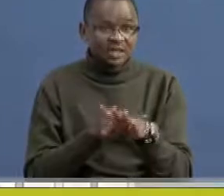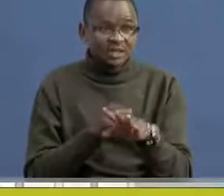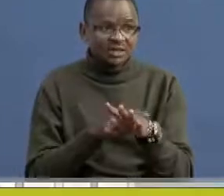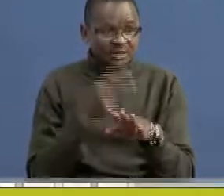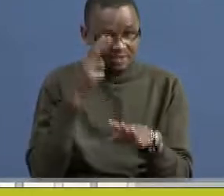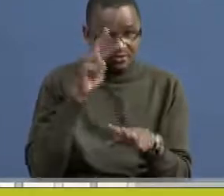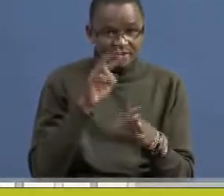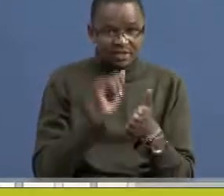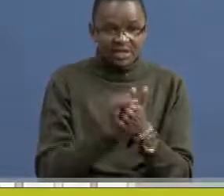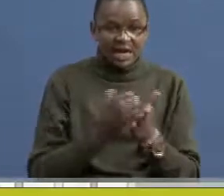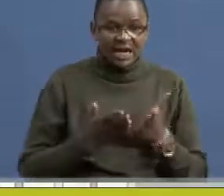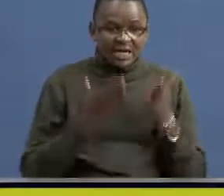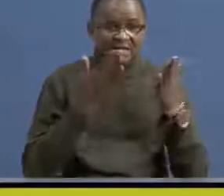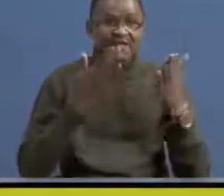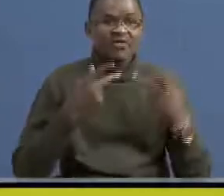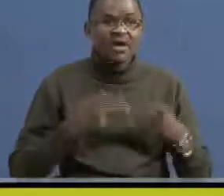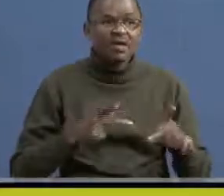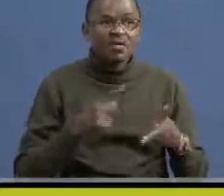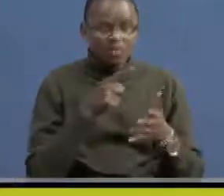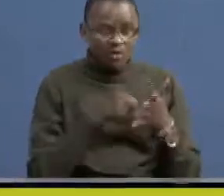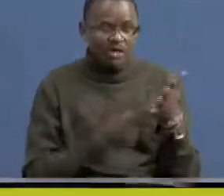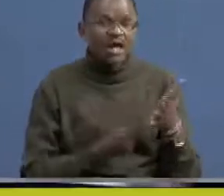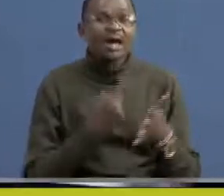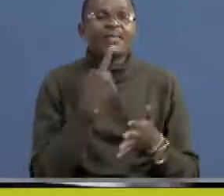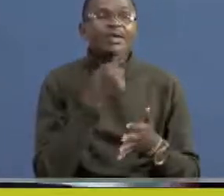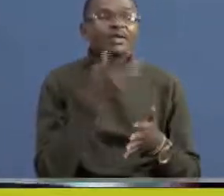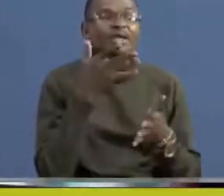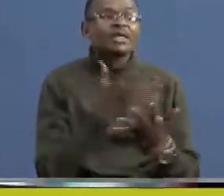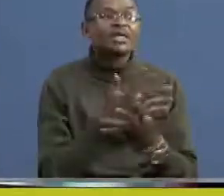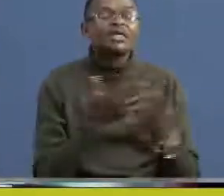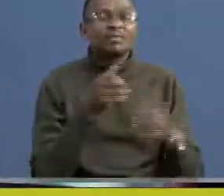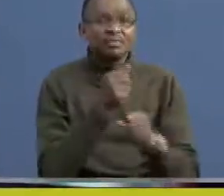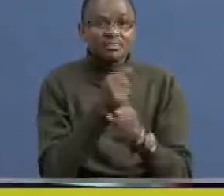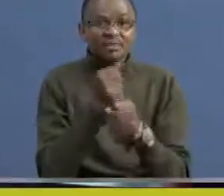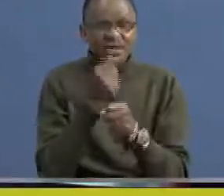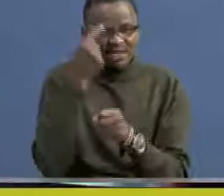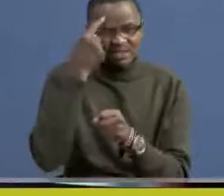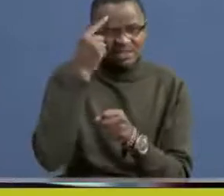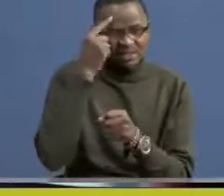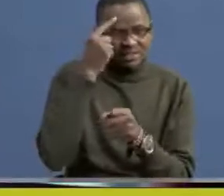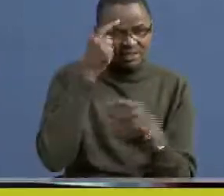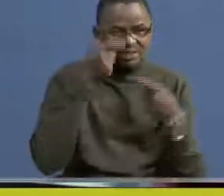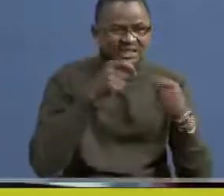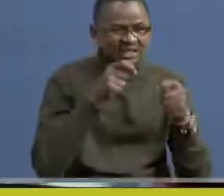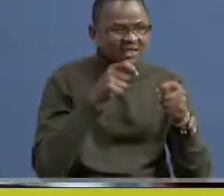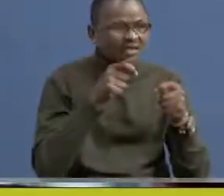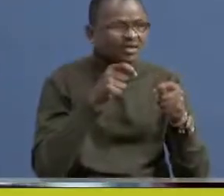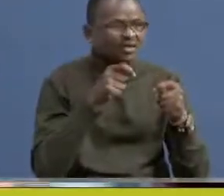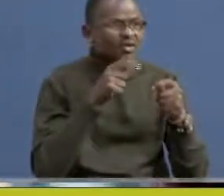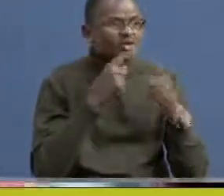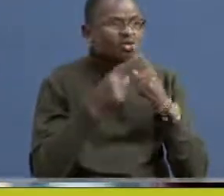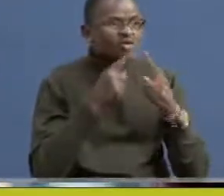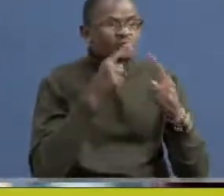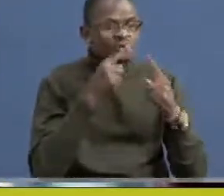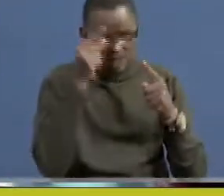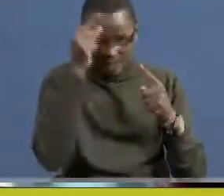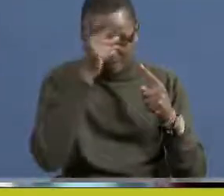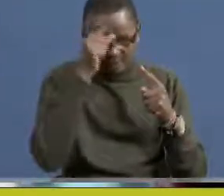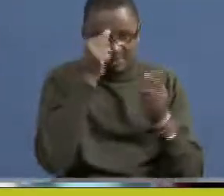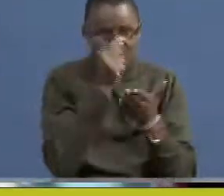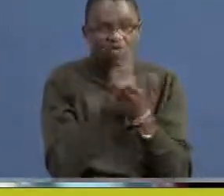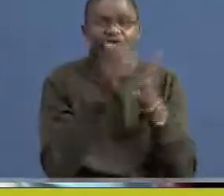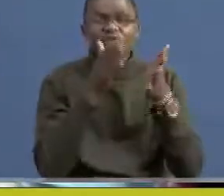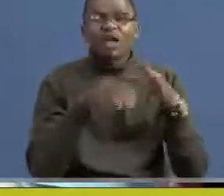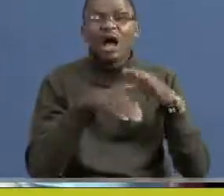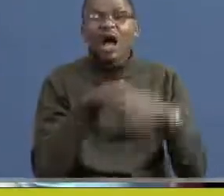views that I give are personal. All I'm just saying is me, I believe this thing makes sense, and I'm trying to lobby. I'm trying to speak to government officials, whoever else out